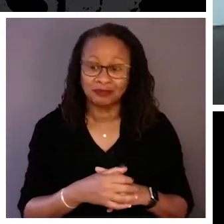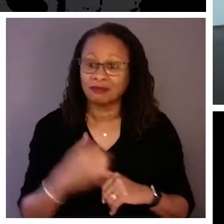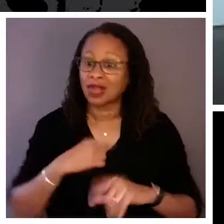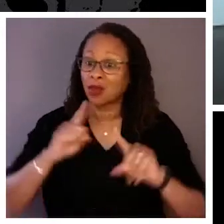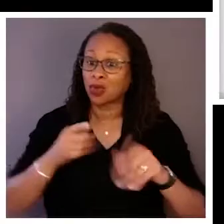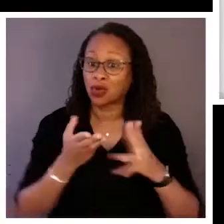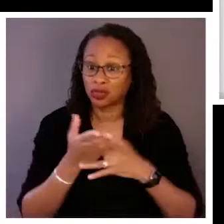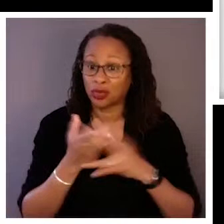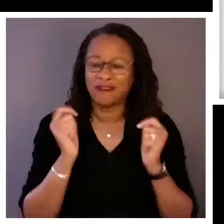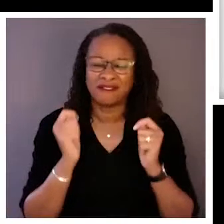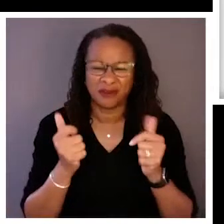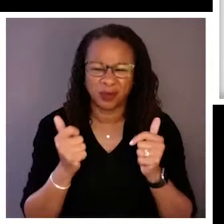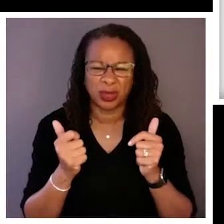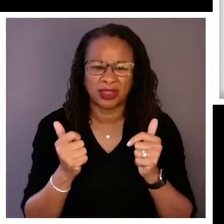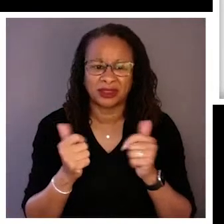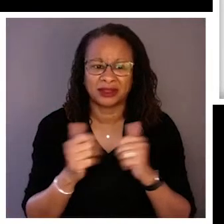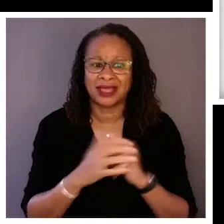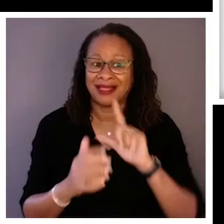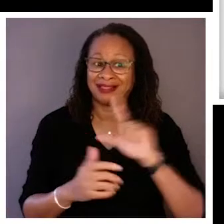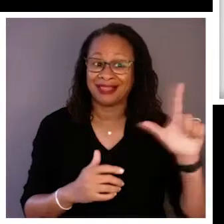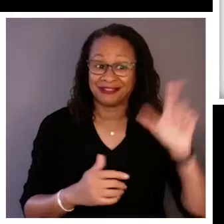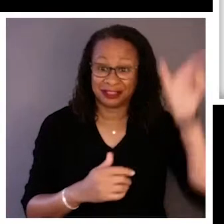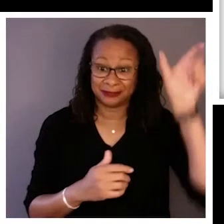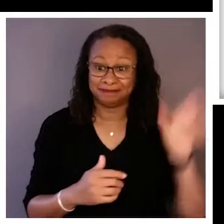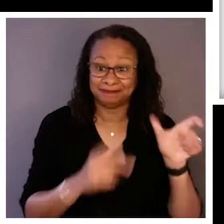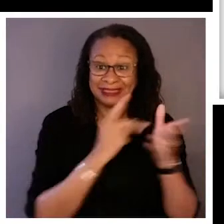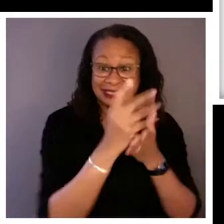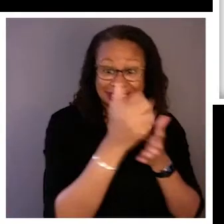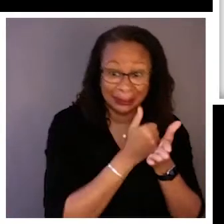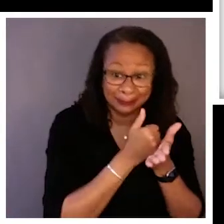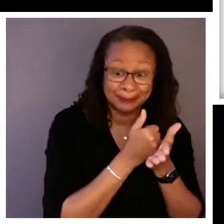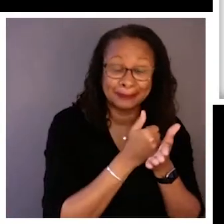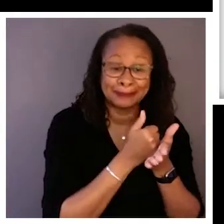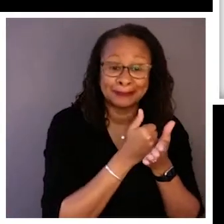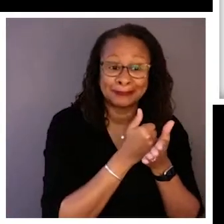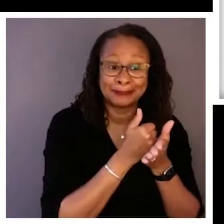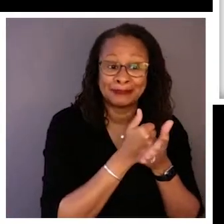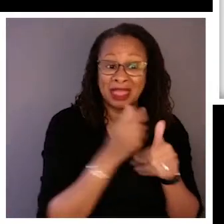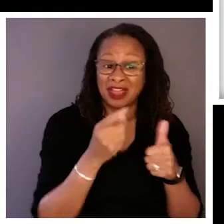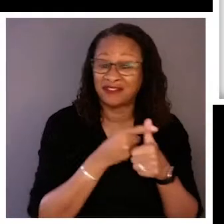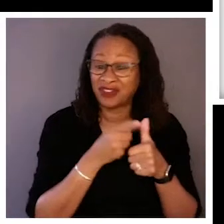very quickly. Left-hand column, income. The first things